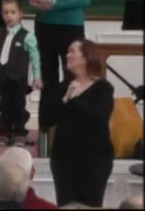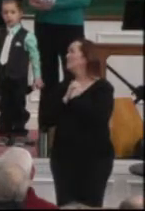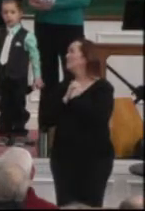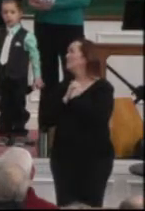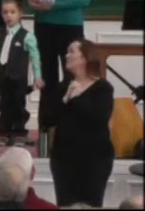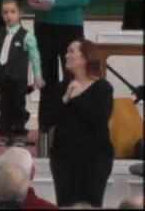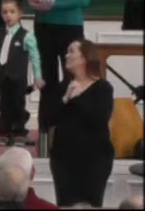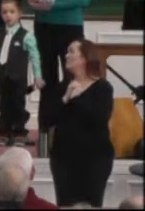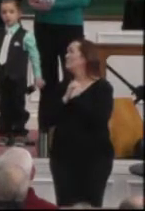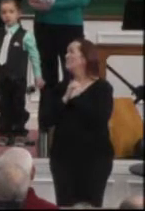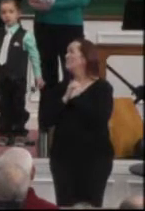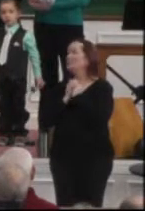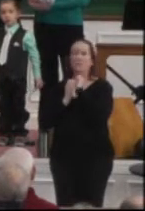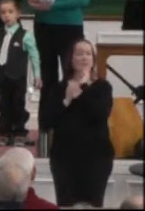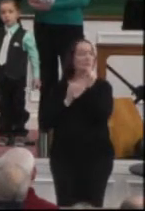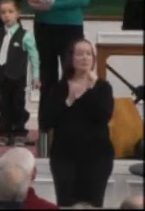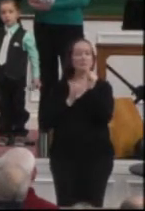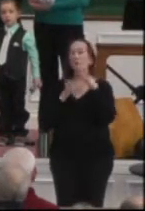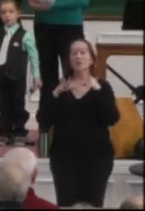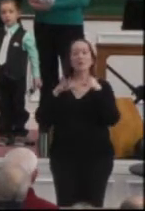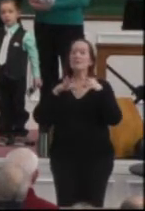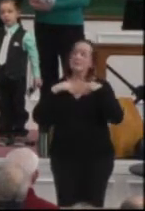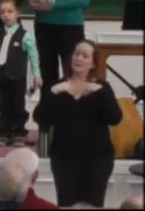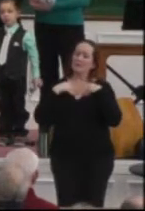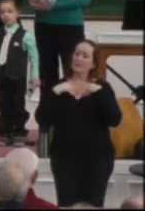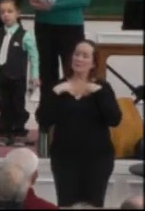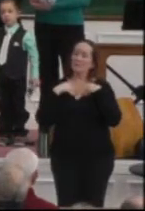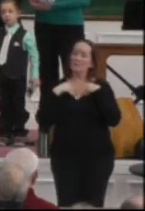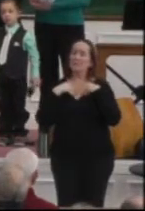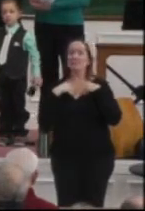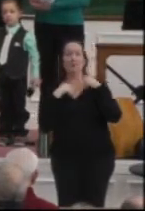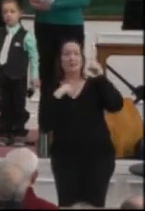receives not him who sent me.'"